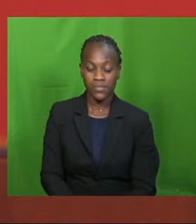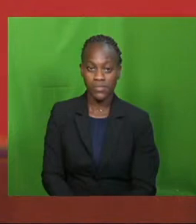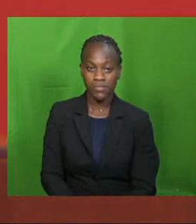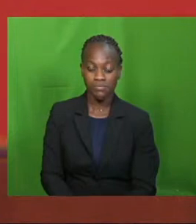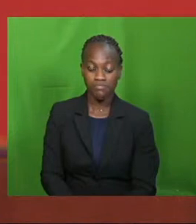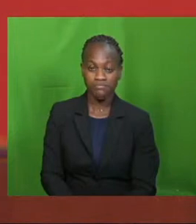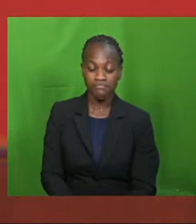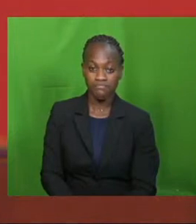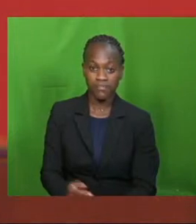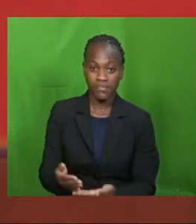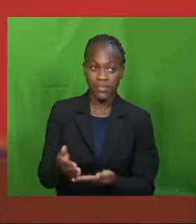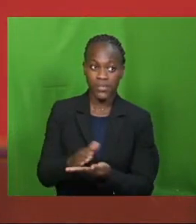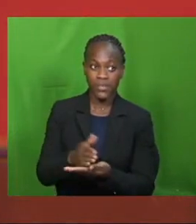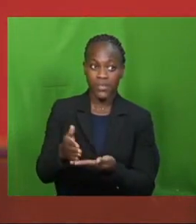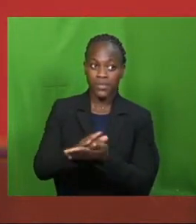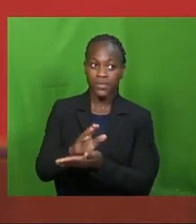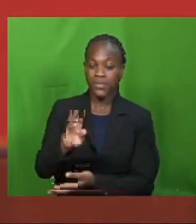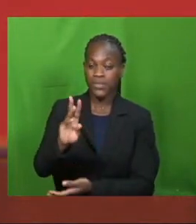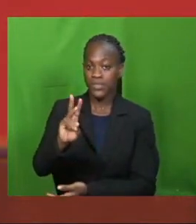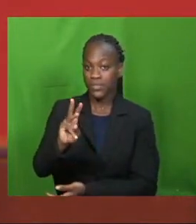Page number 16.